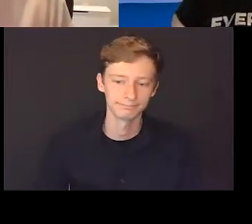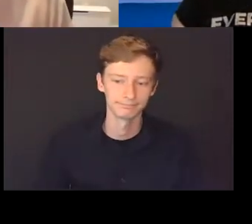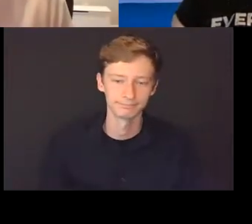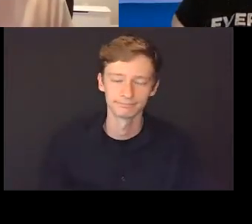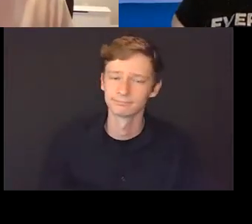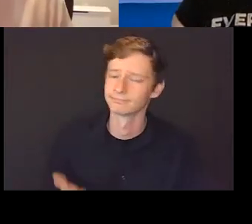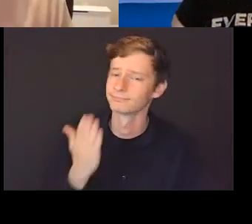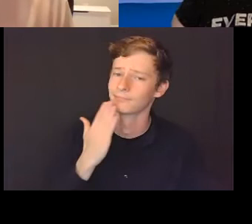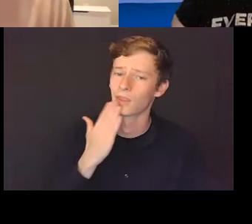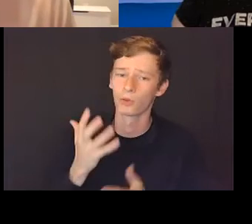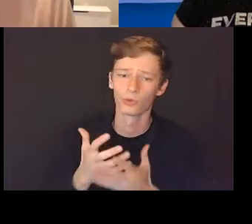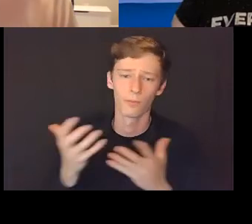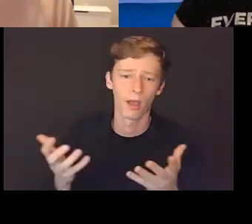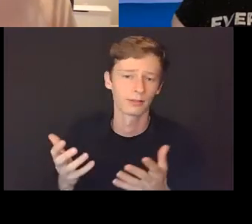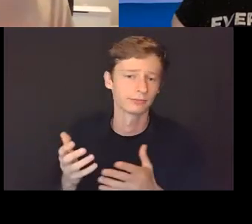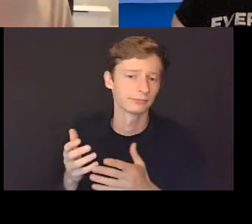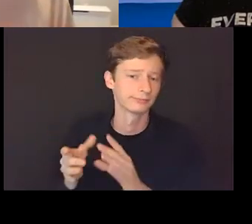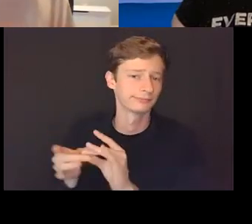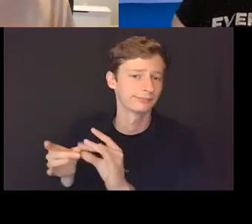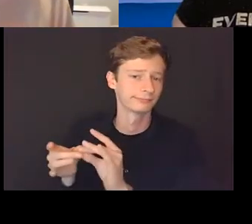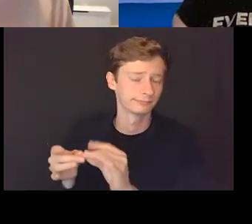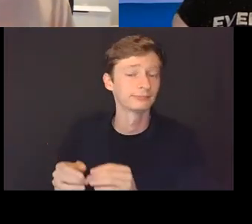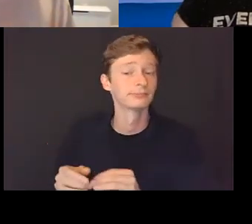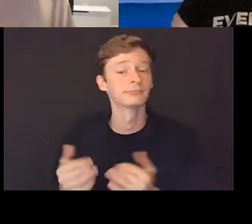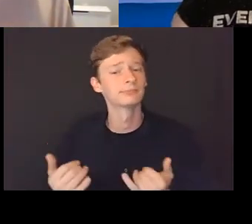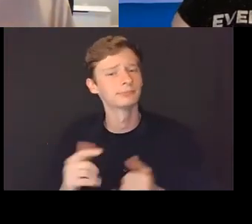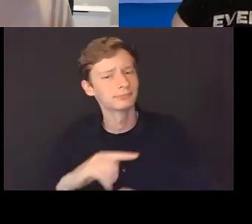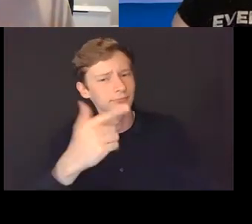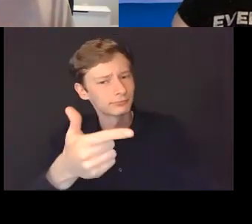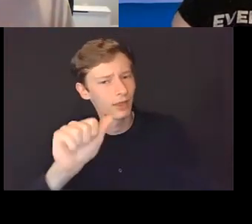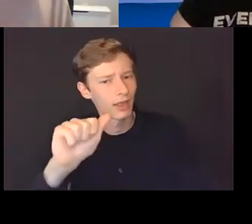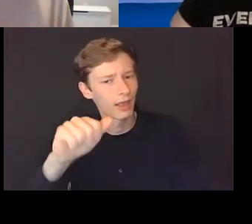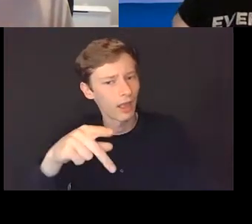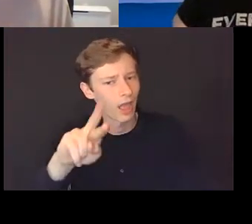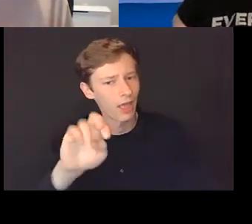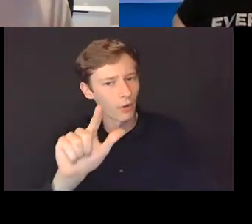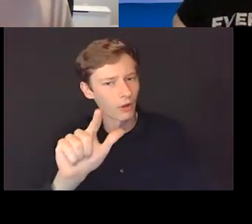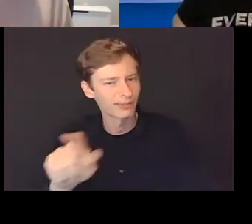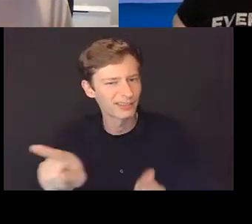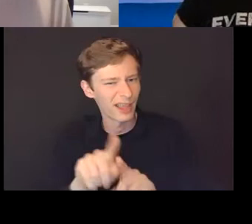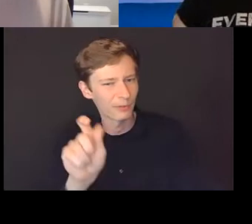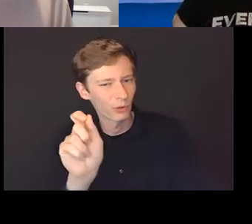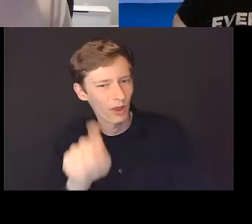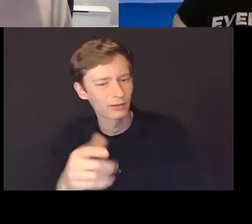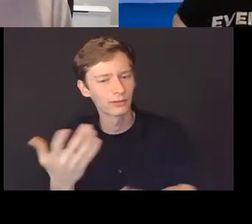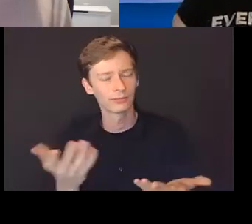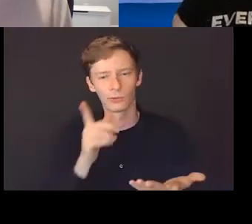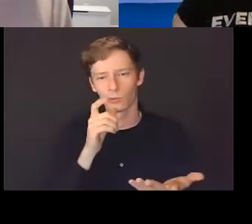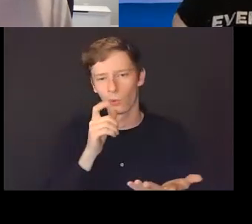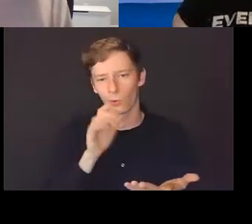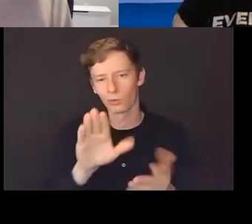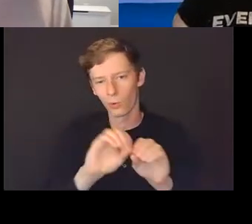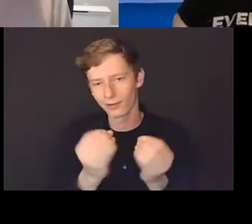Thank you so much for sharing that, Sarah. April, I'd love to turn the same question over to you. And, you know, who is the Blue Ridge Abortion Fund? Y'all's